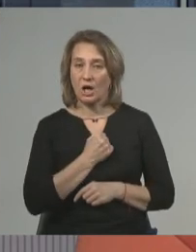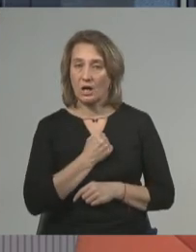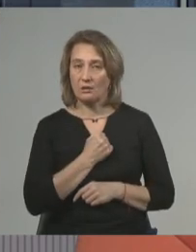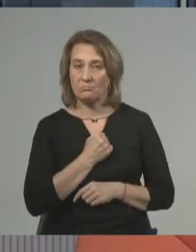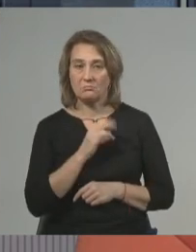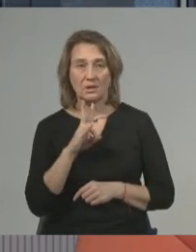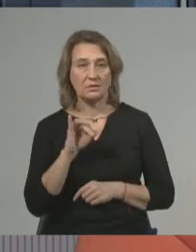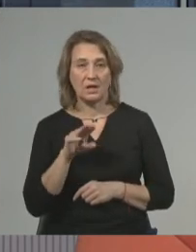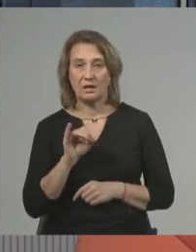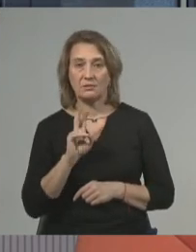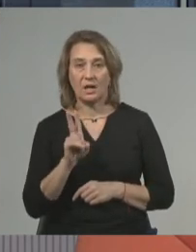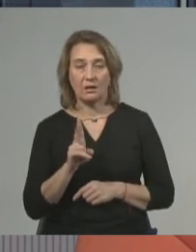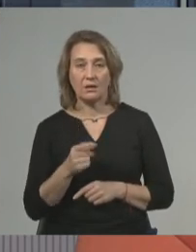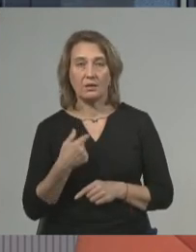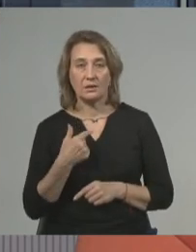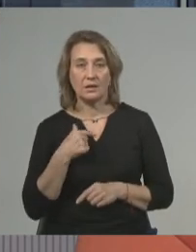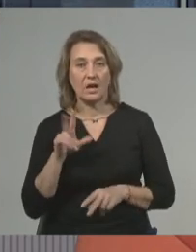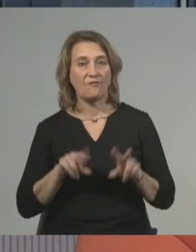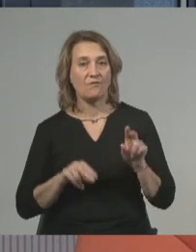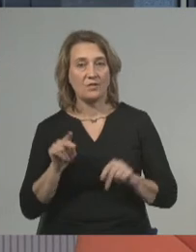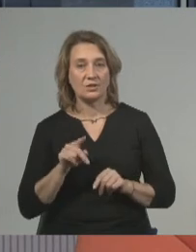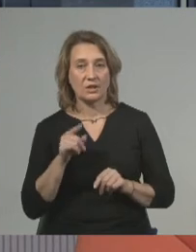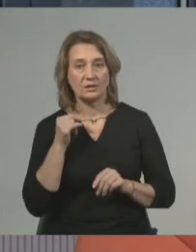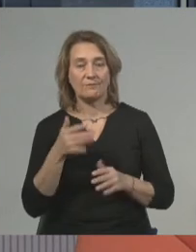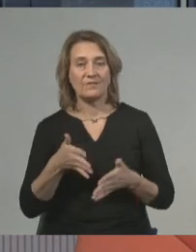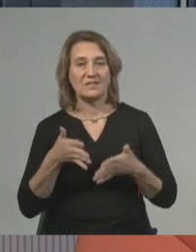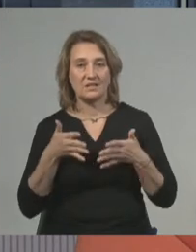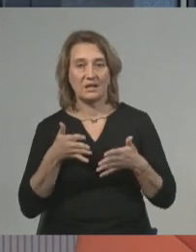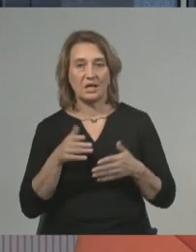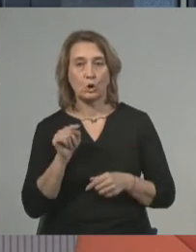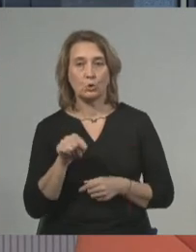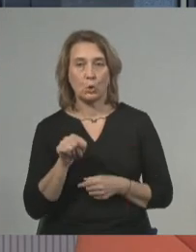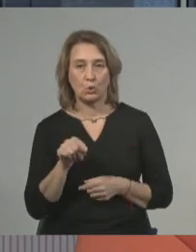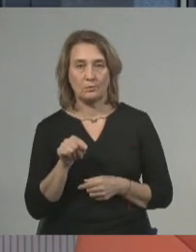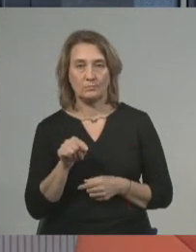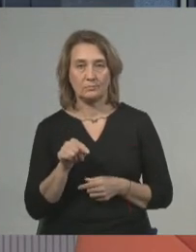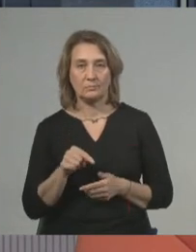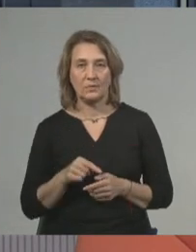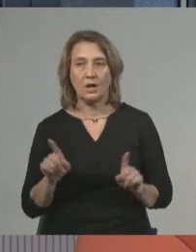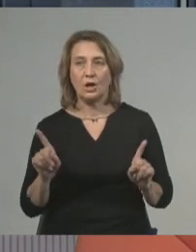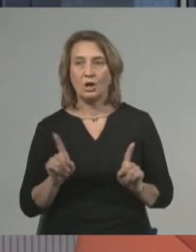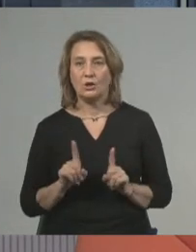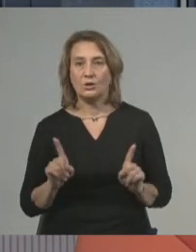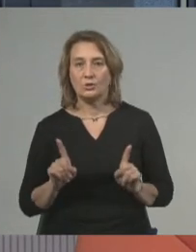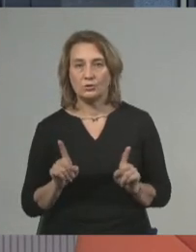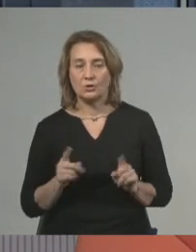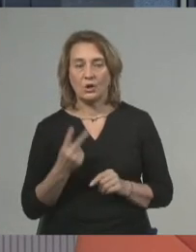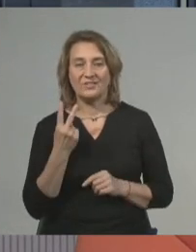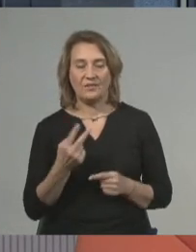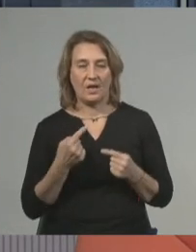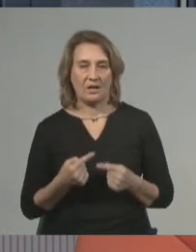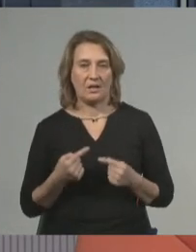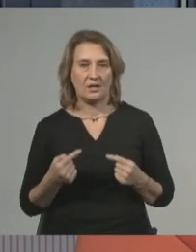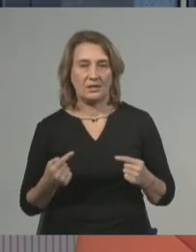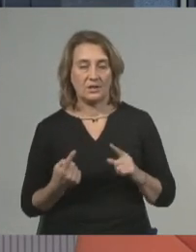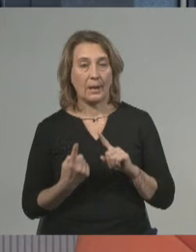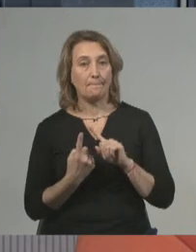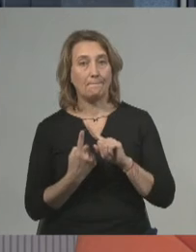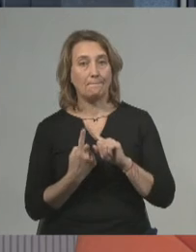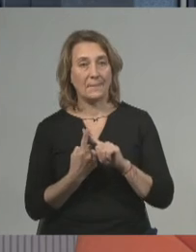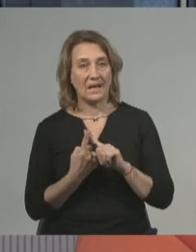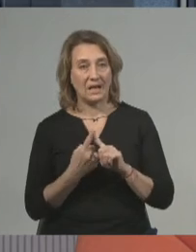a recognition that two things can be true at the same time one yes there is kremlin pro-russian